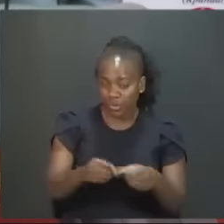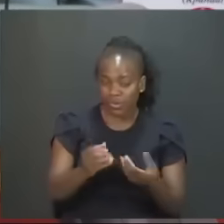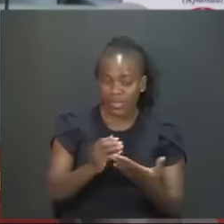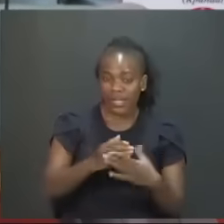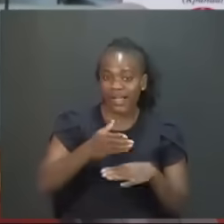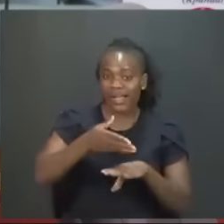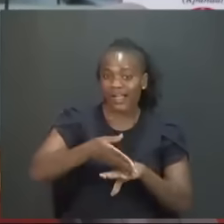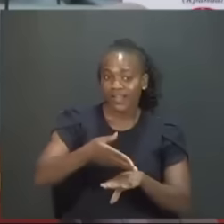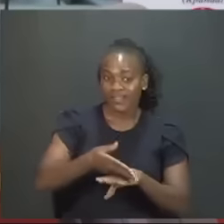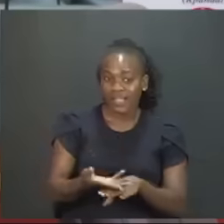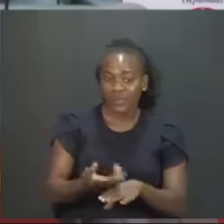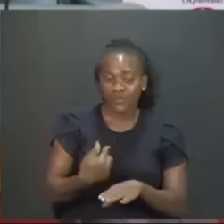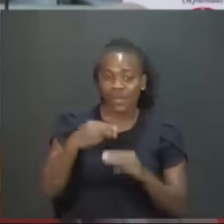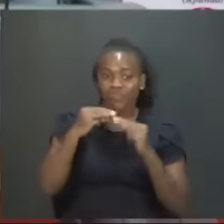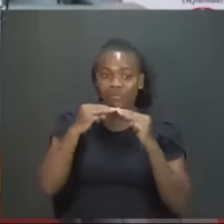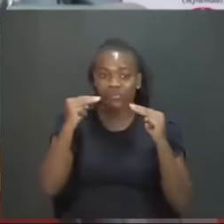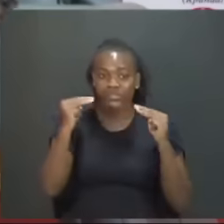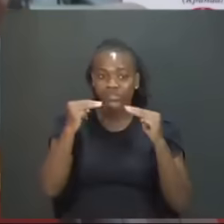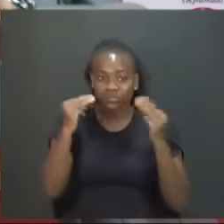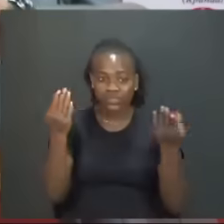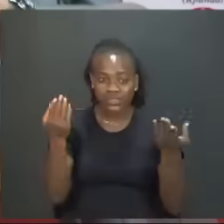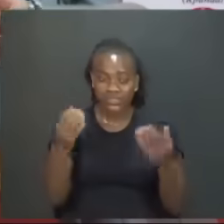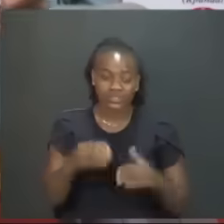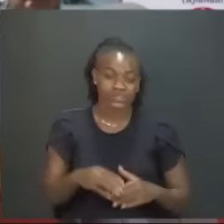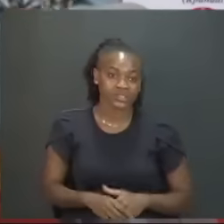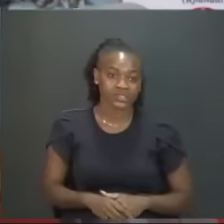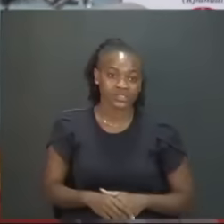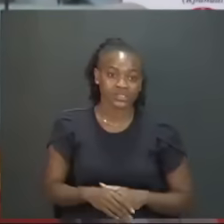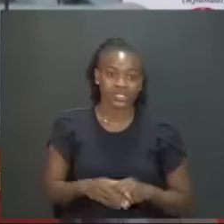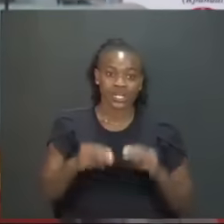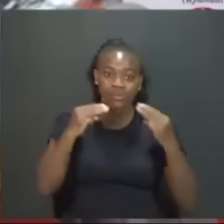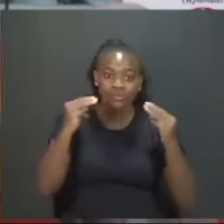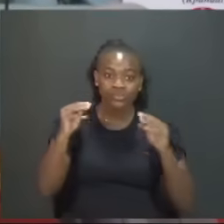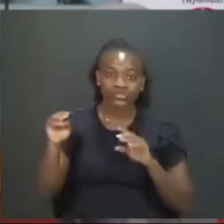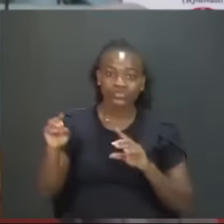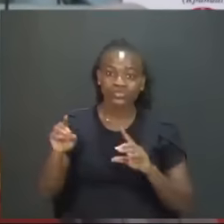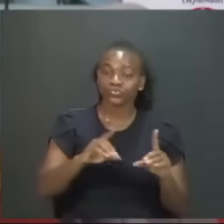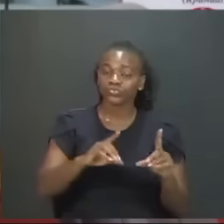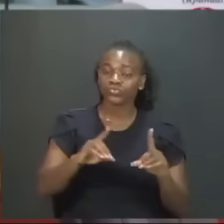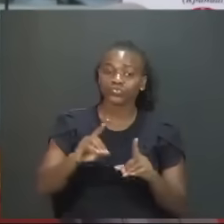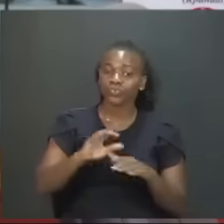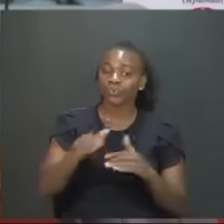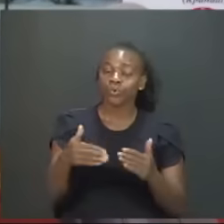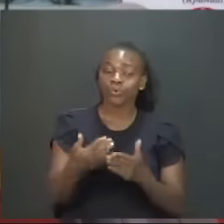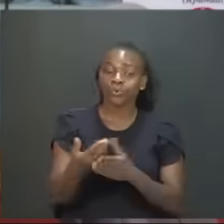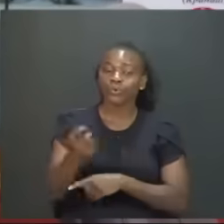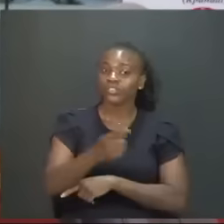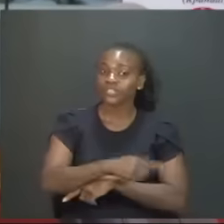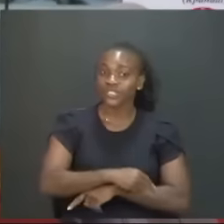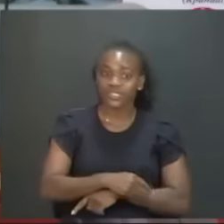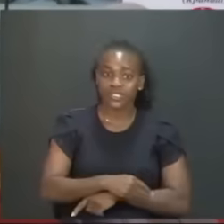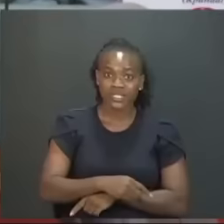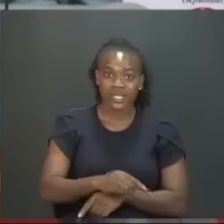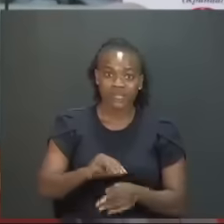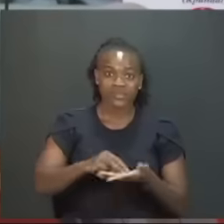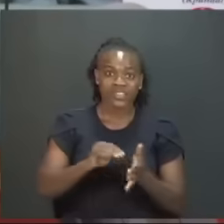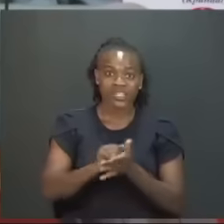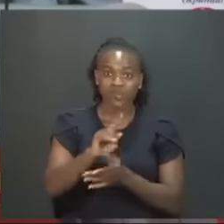going to start taking motions. The motions will be taken all the days. Hence, these questions will